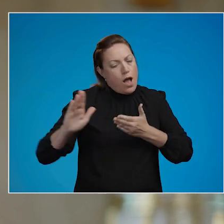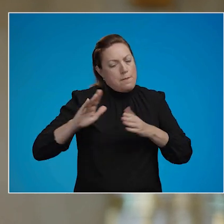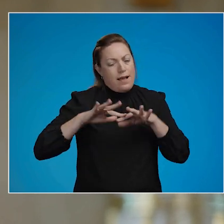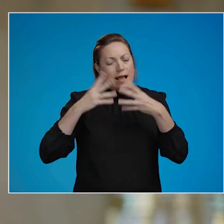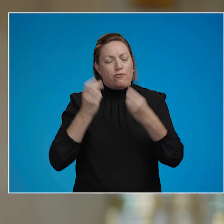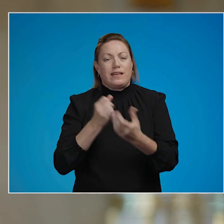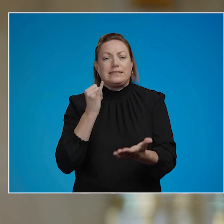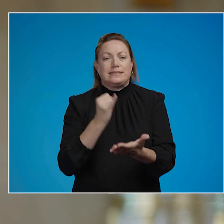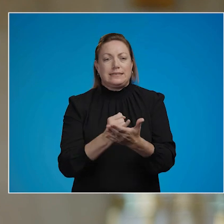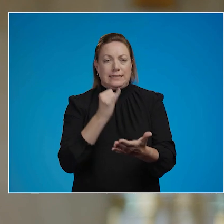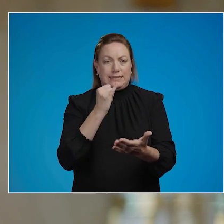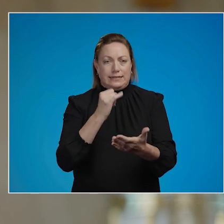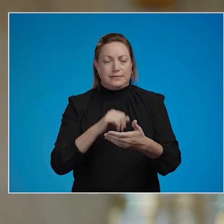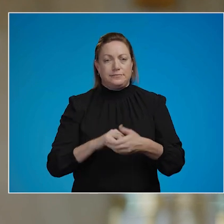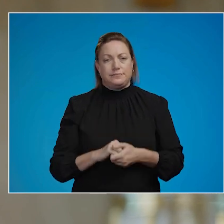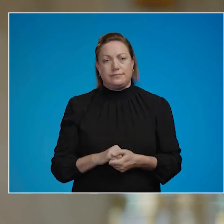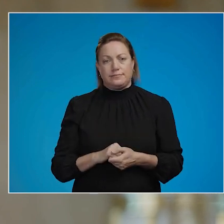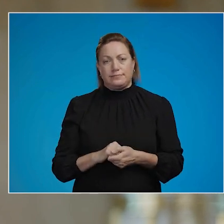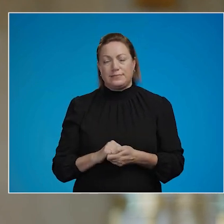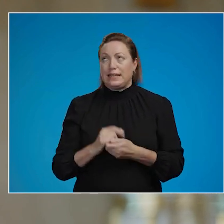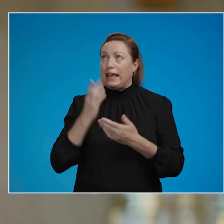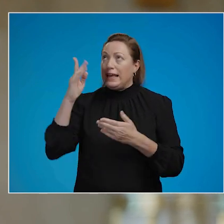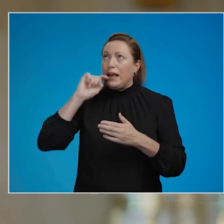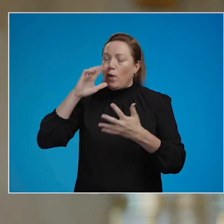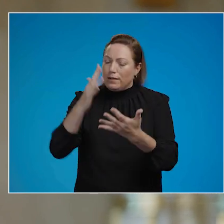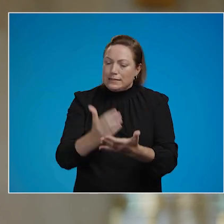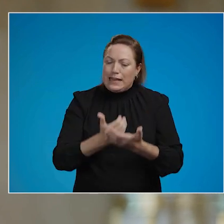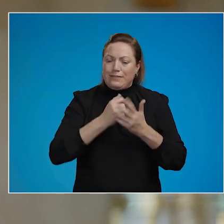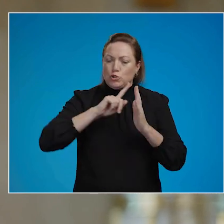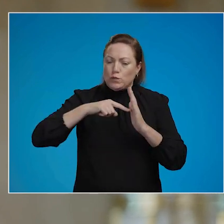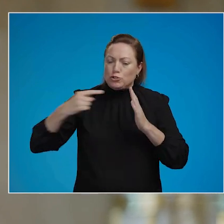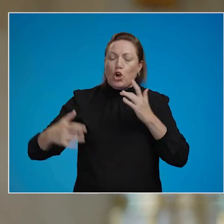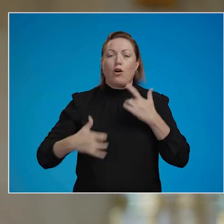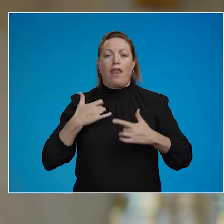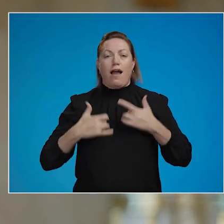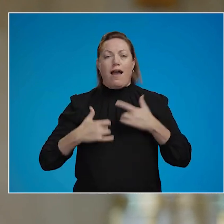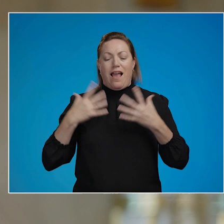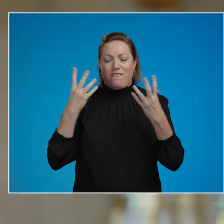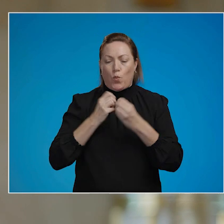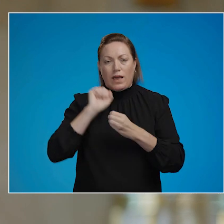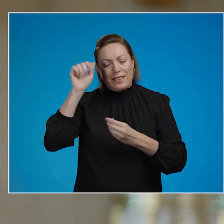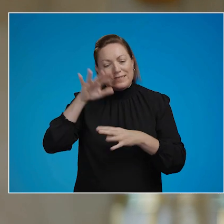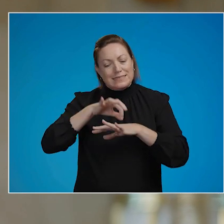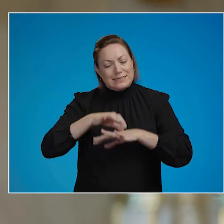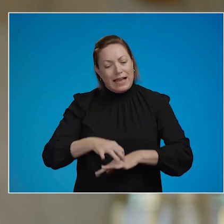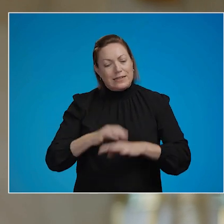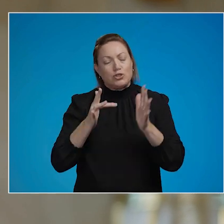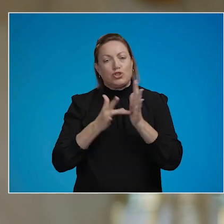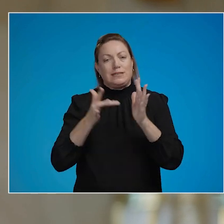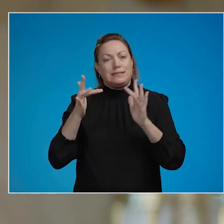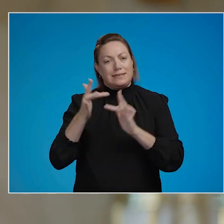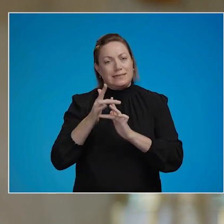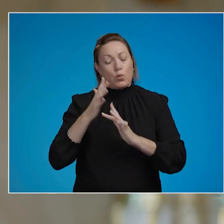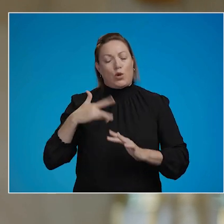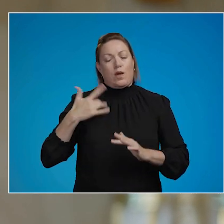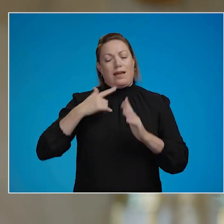Amen. May he who restores you to eternal life in the resurrection of his only begotten endow you with the prize of